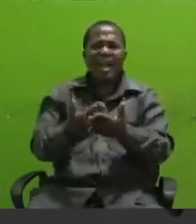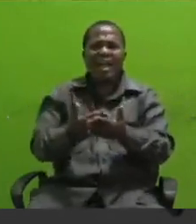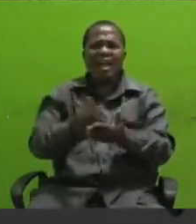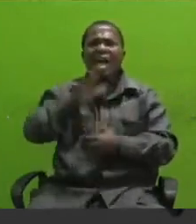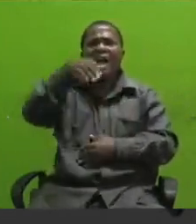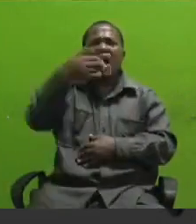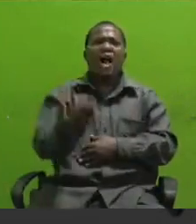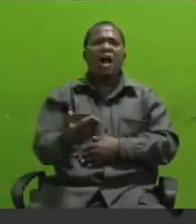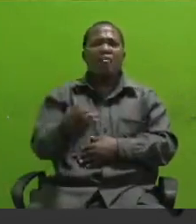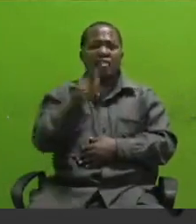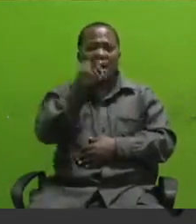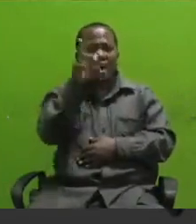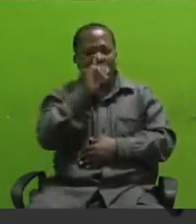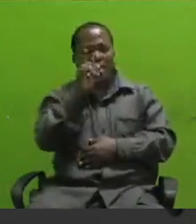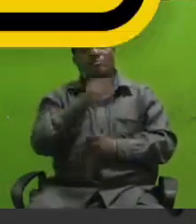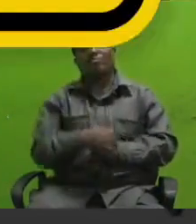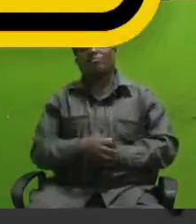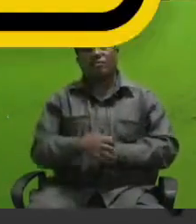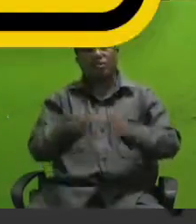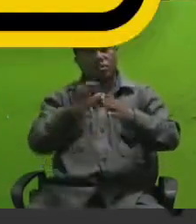every use.